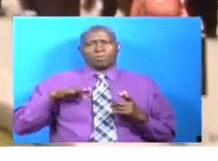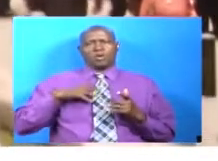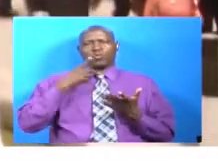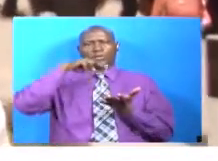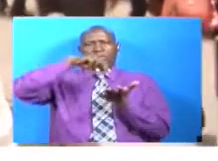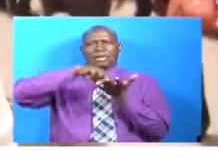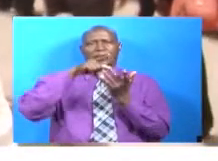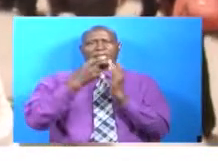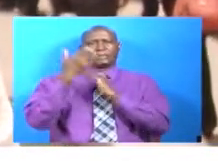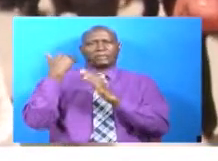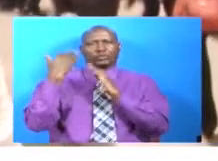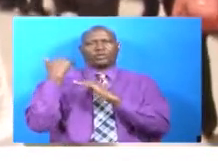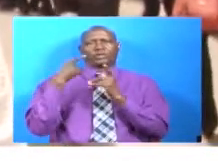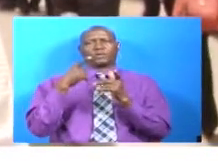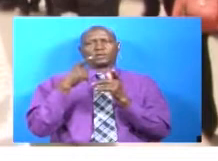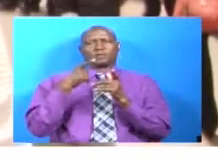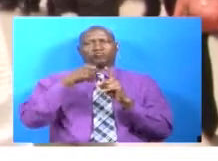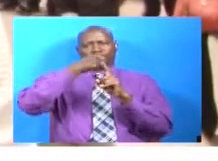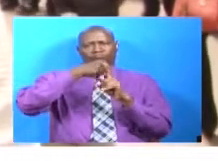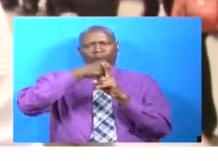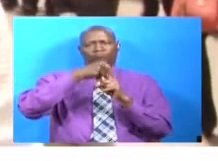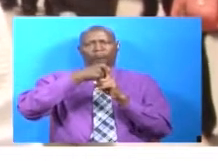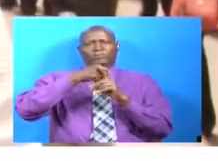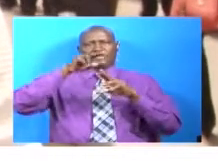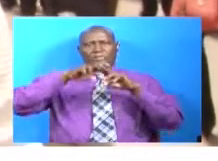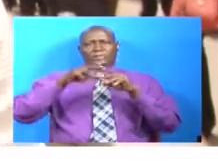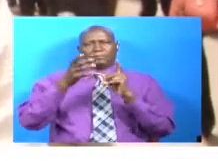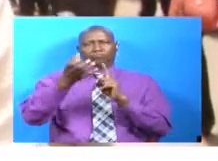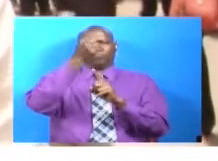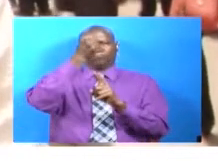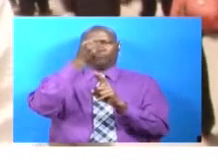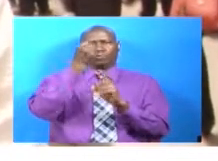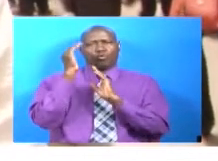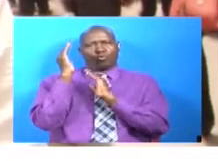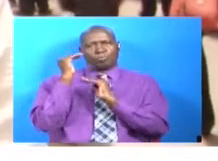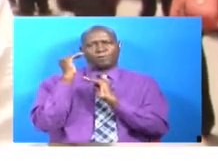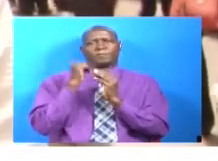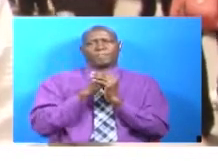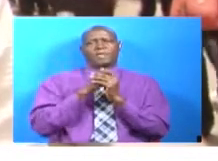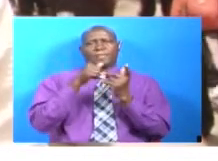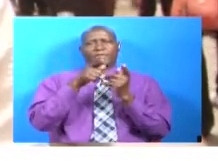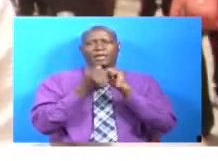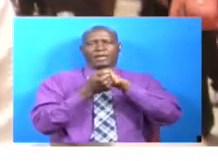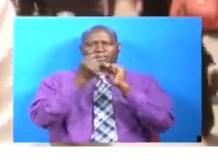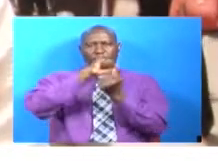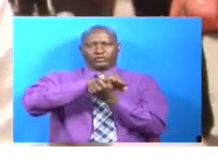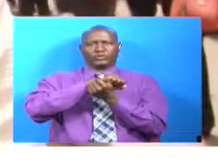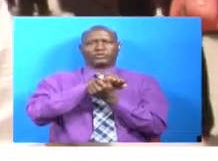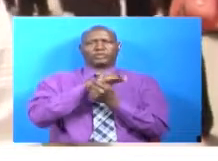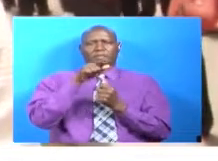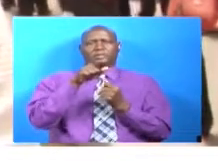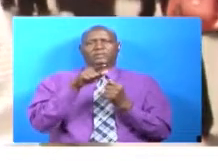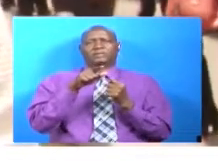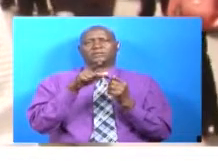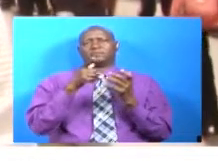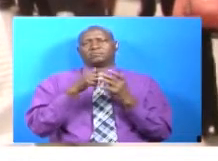kwamba tuwanie hii kiti, tuweze kukipata, na on top of that, tuweze kubadilisha jinsi hii chama cha